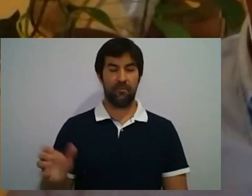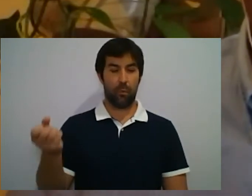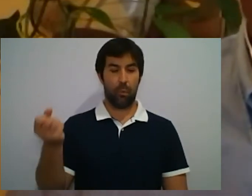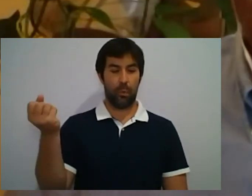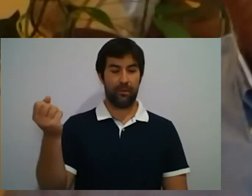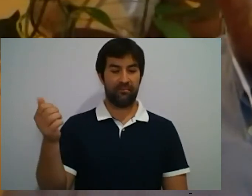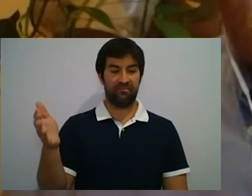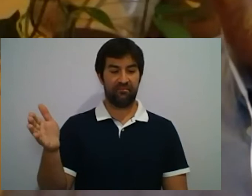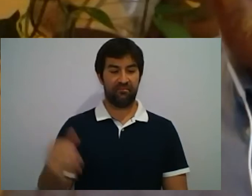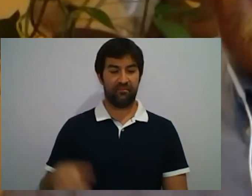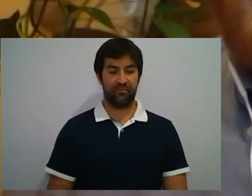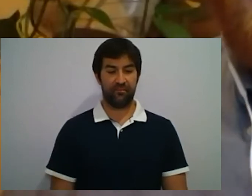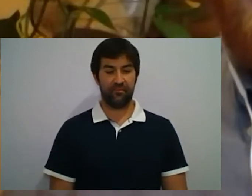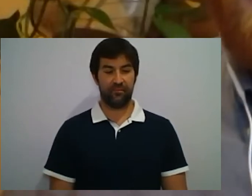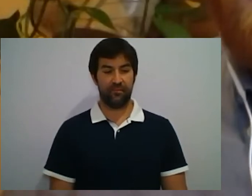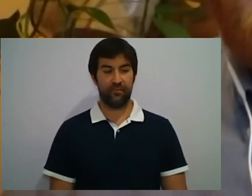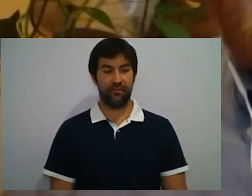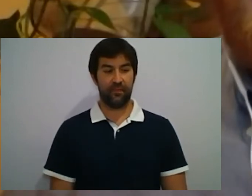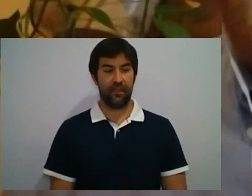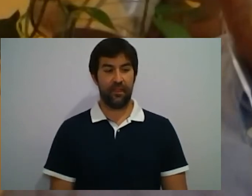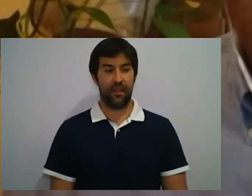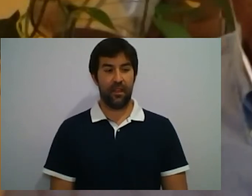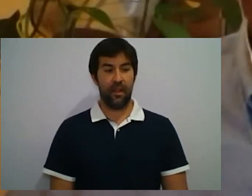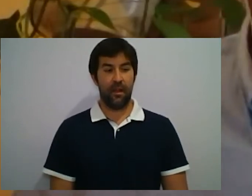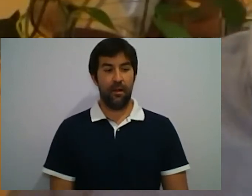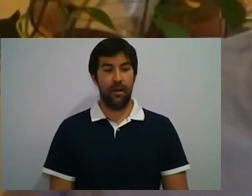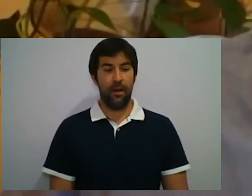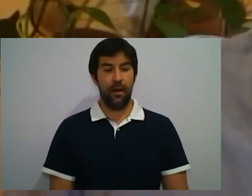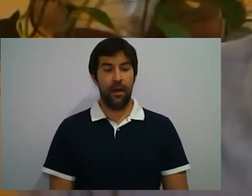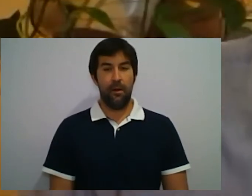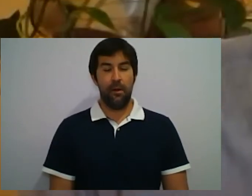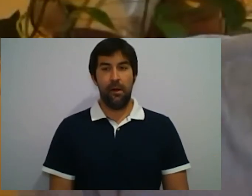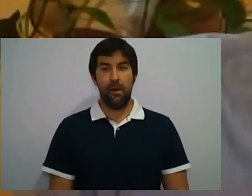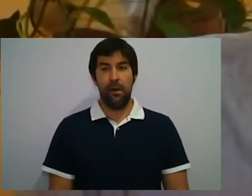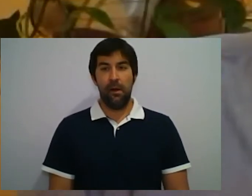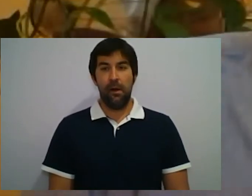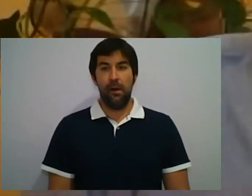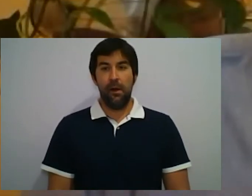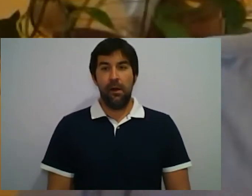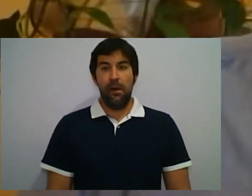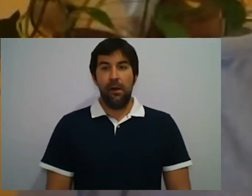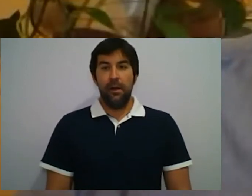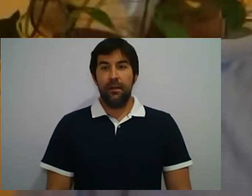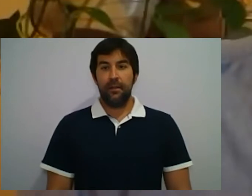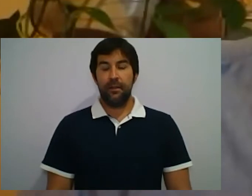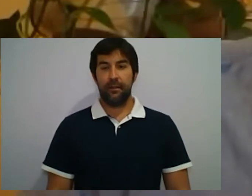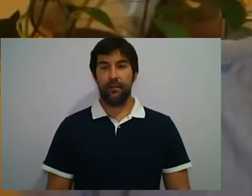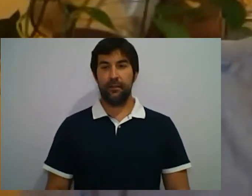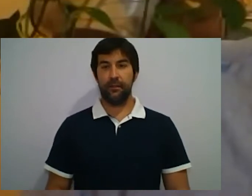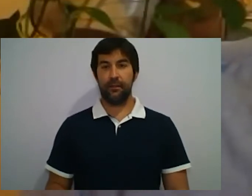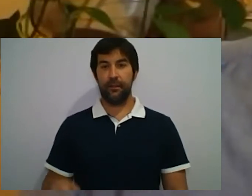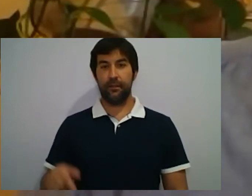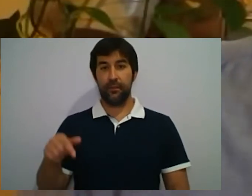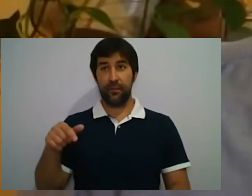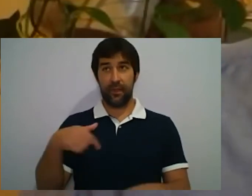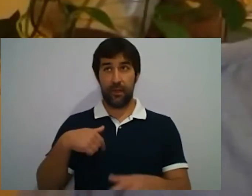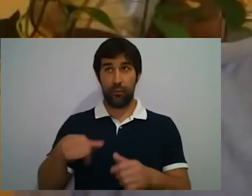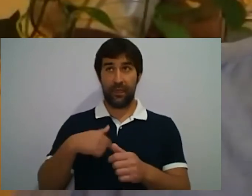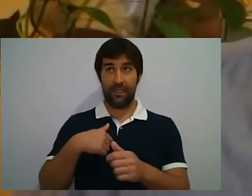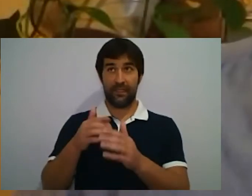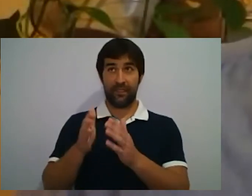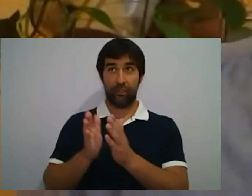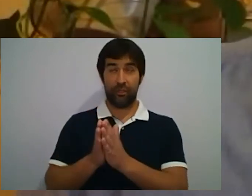of strategies. And so we urge you, if you are submitting for traffic calming, you know, articulate